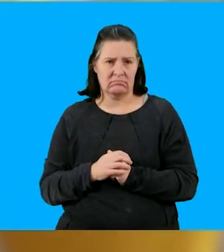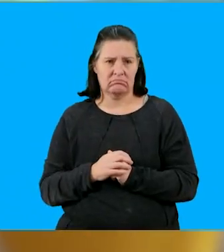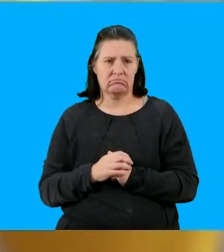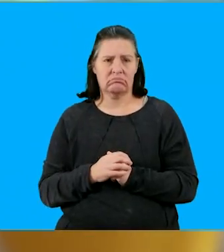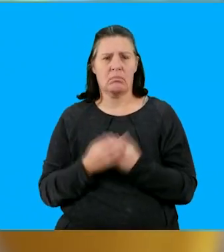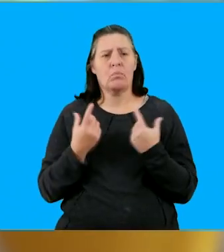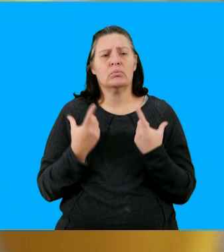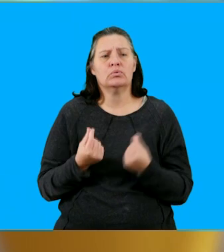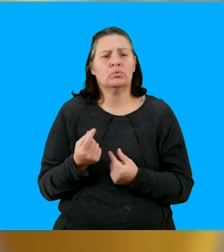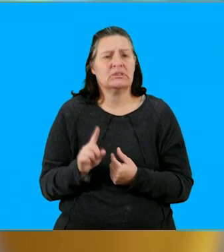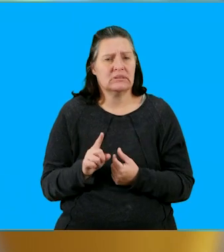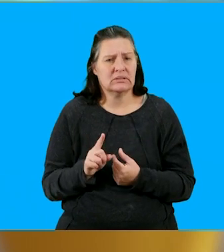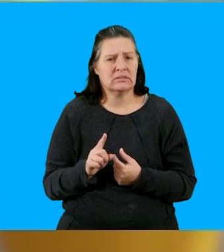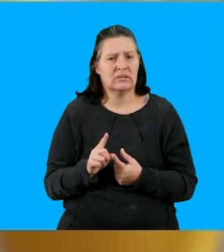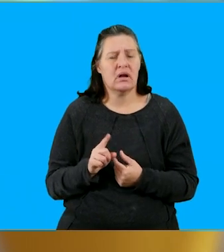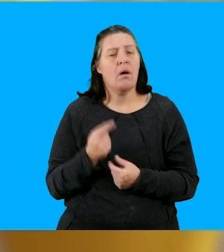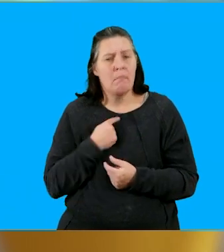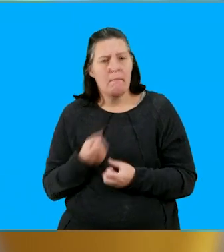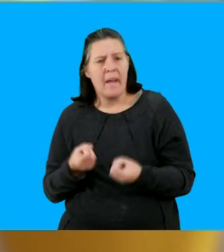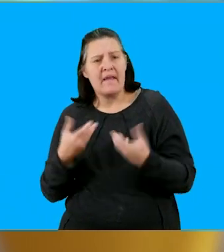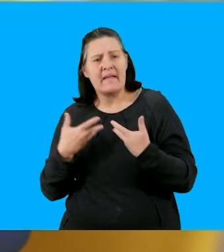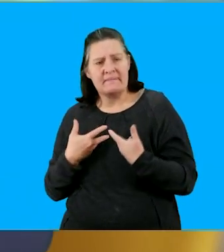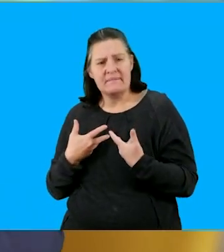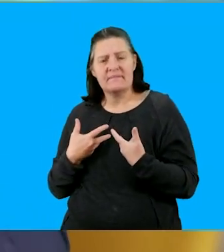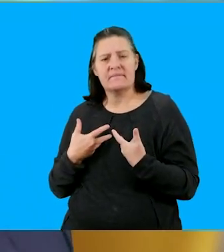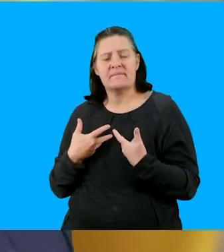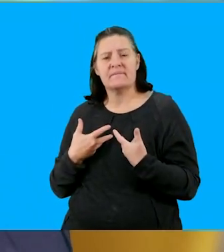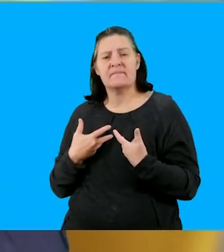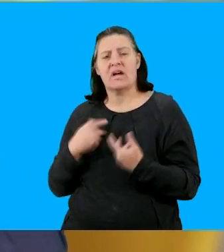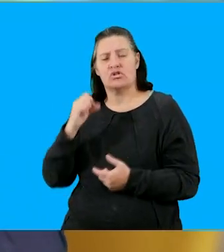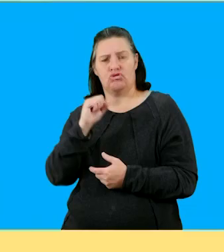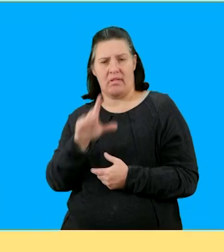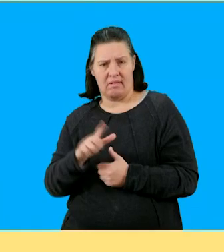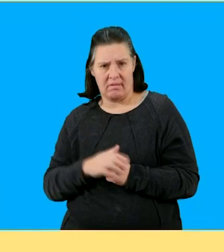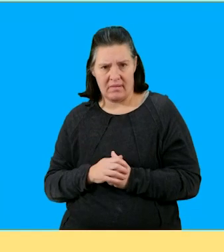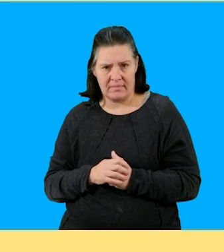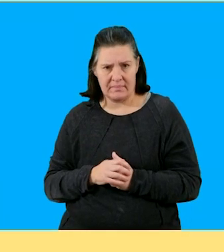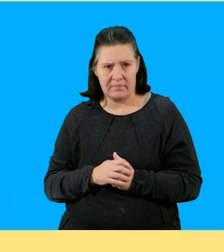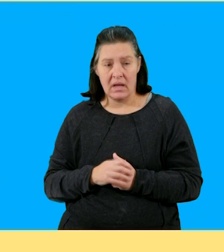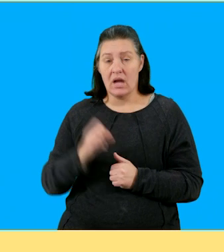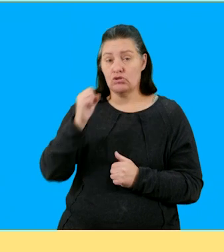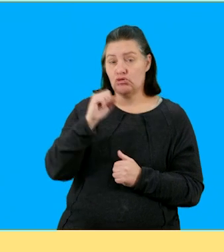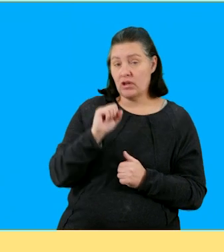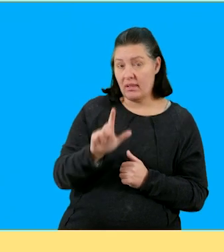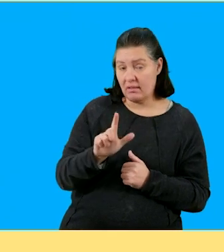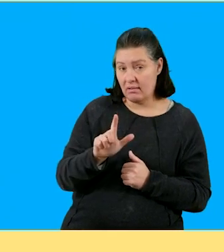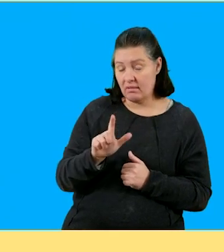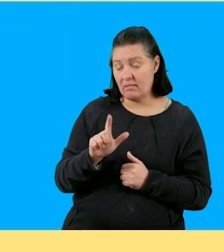can do when we are given the general ledger. In the general